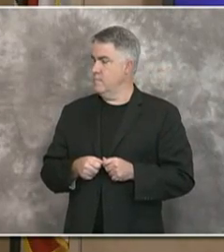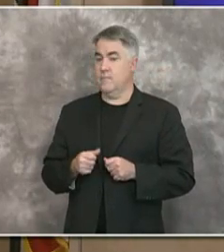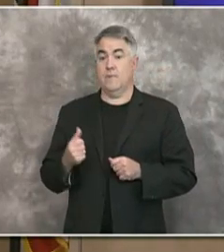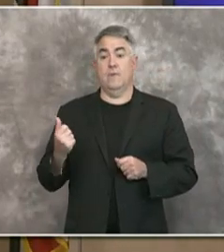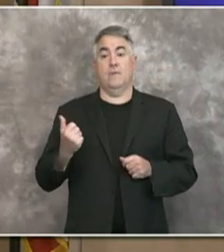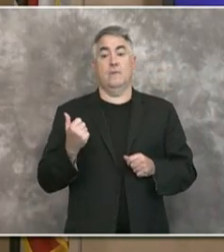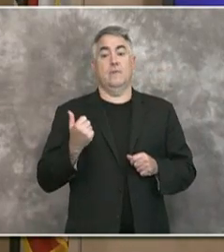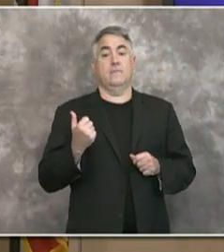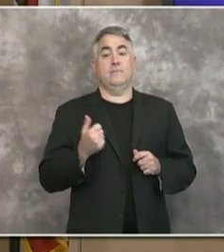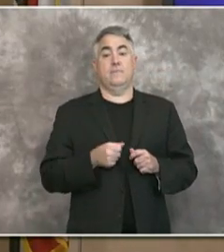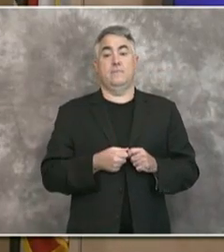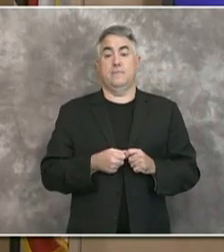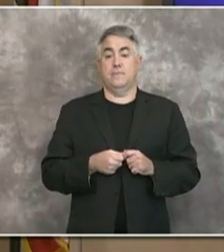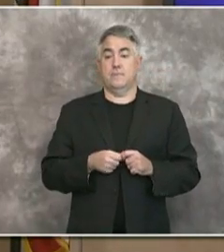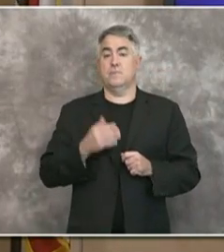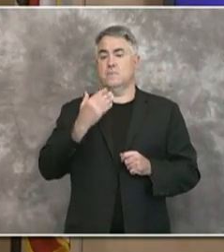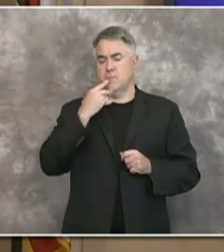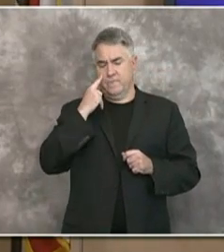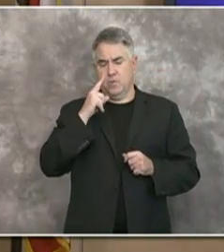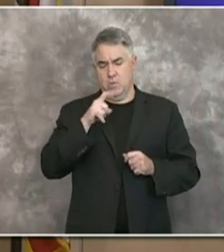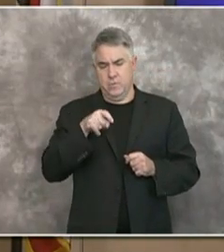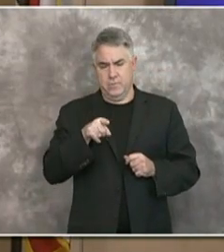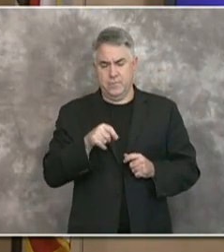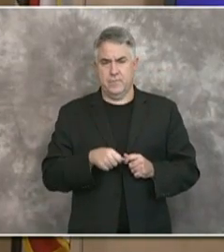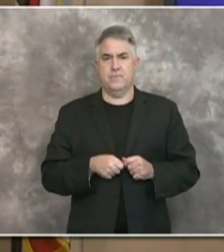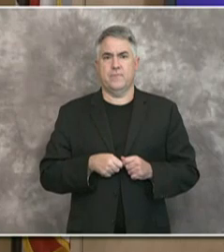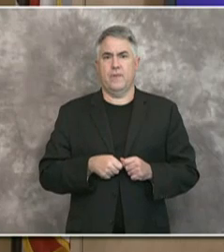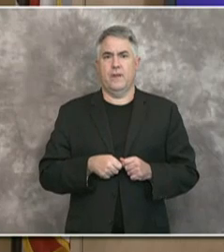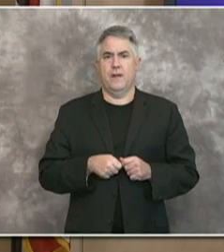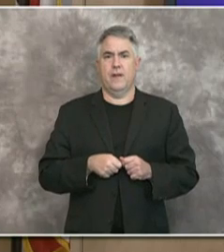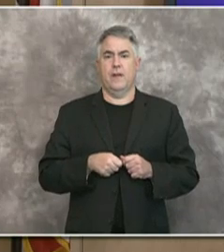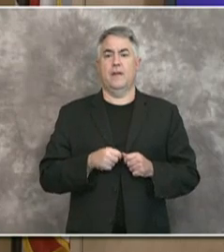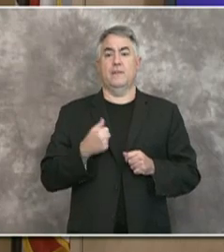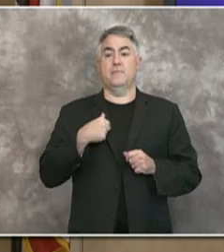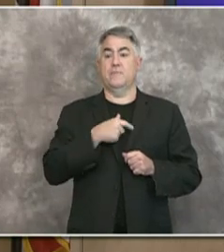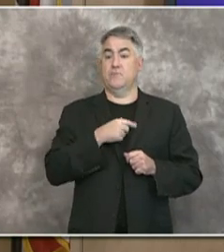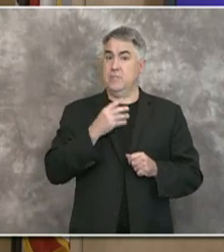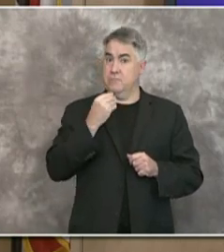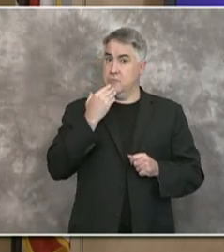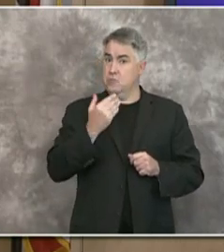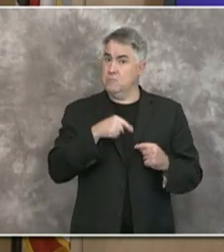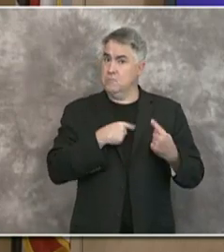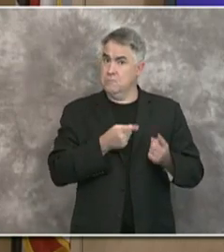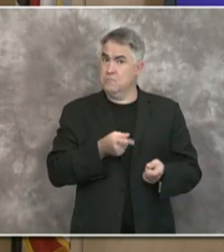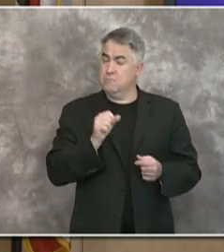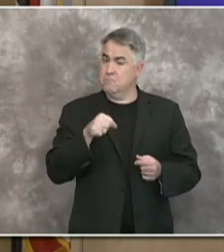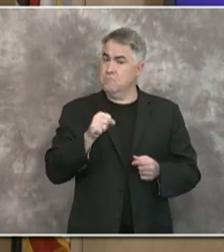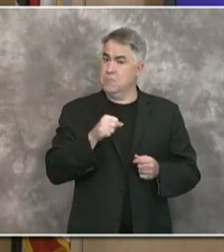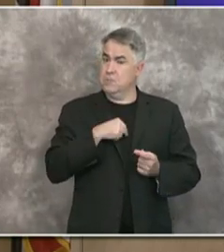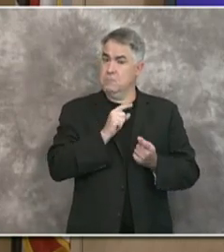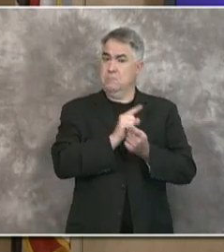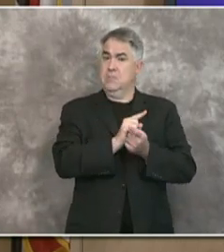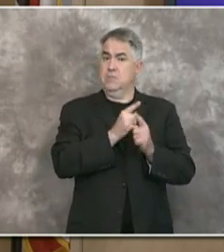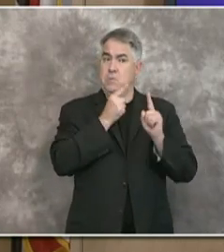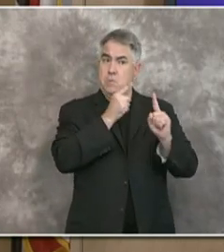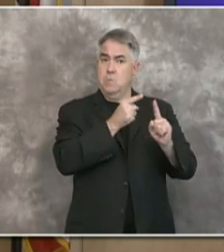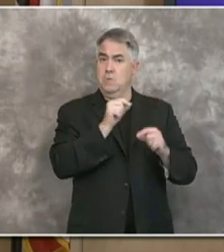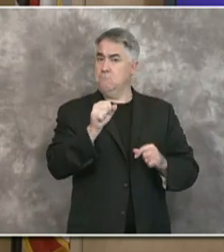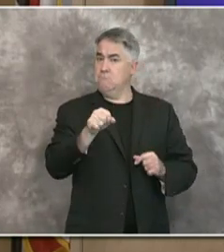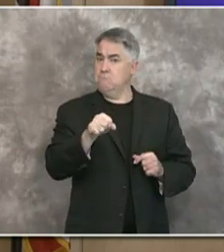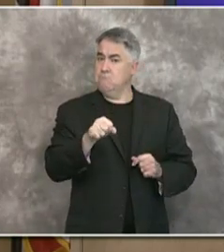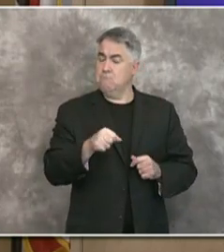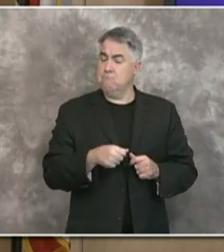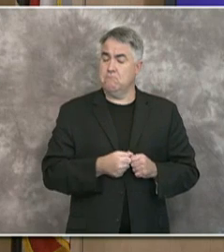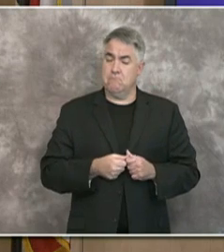Yes, thanks for that question, Paul. We're actually doing quite well with meeting our goals for doing